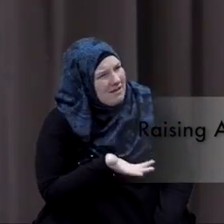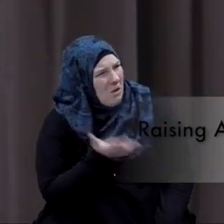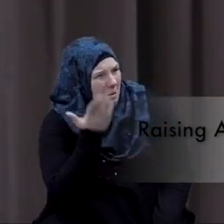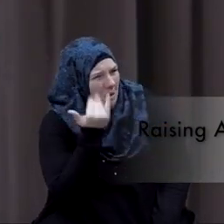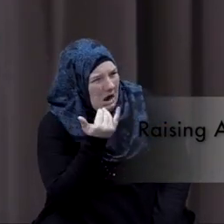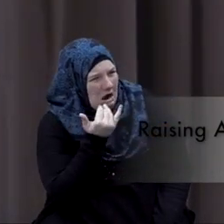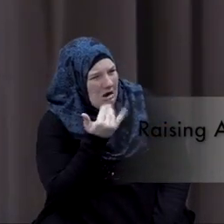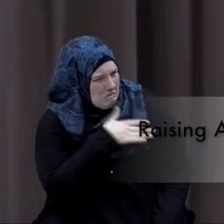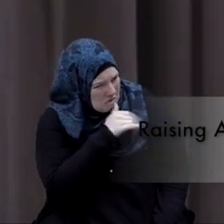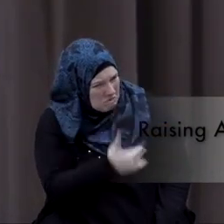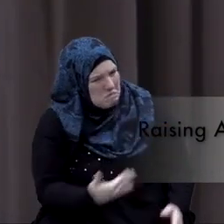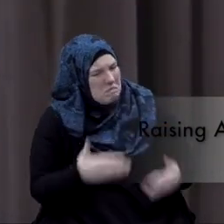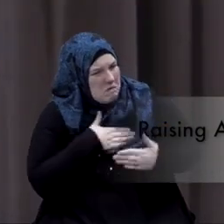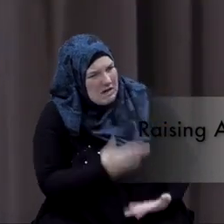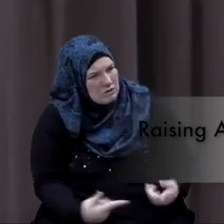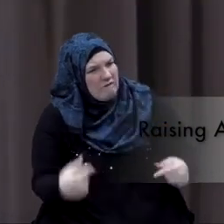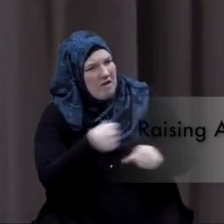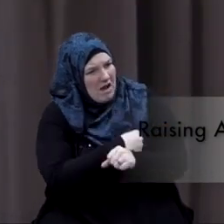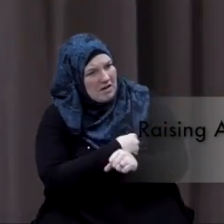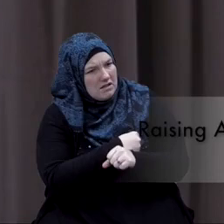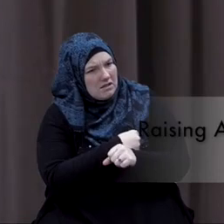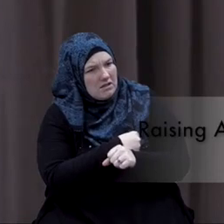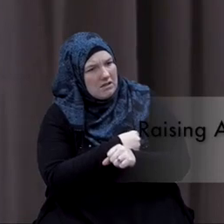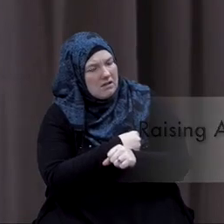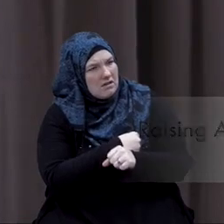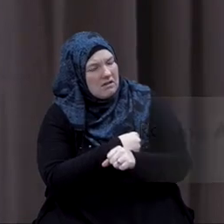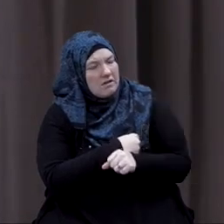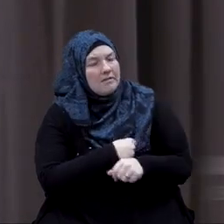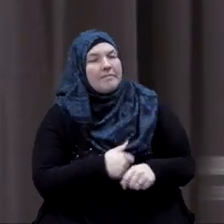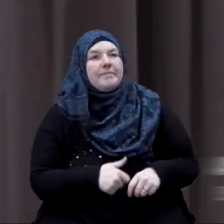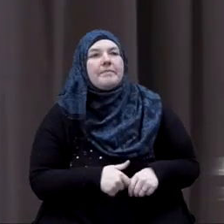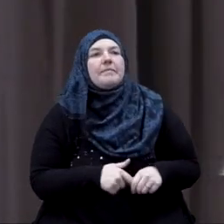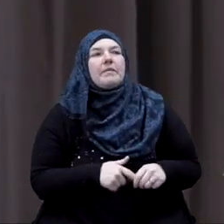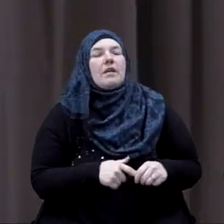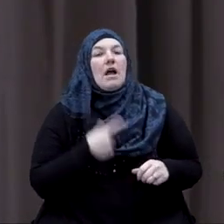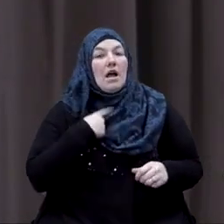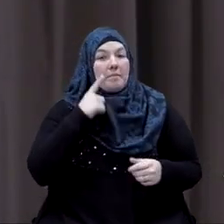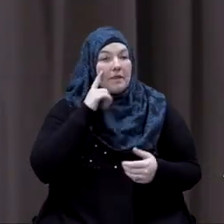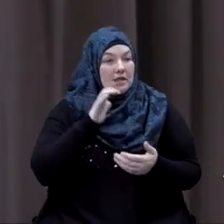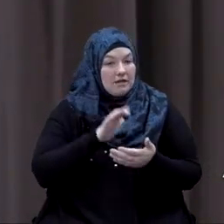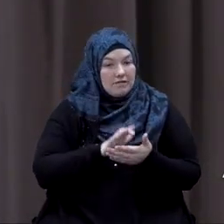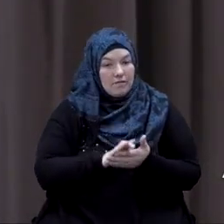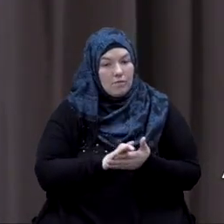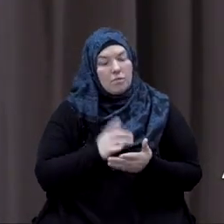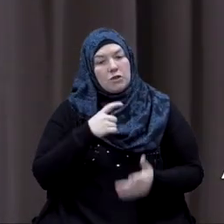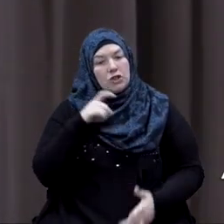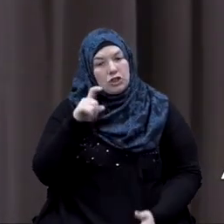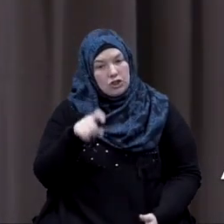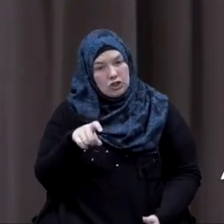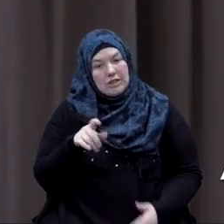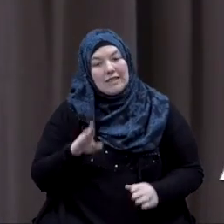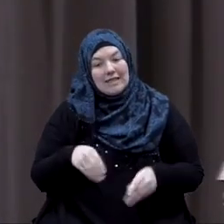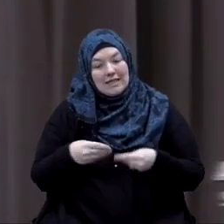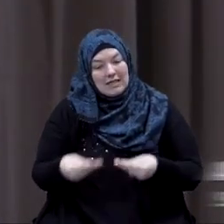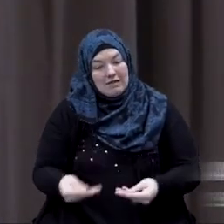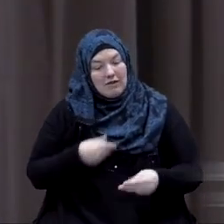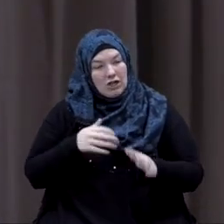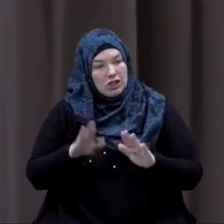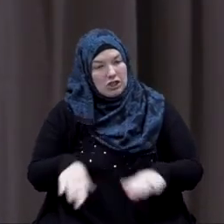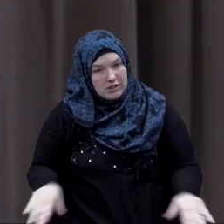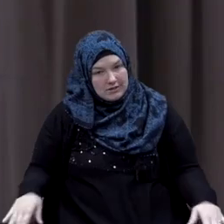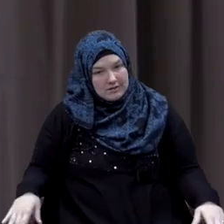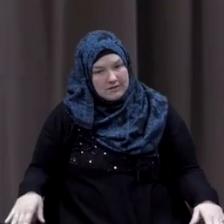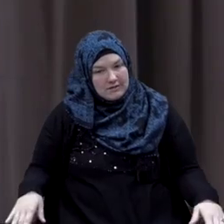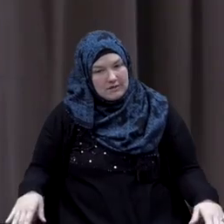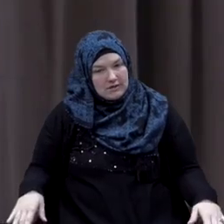paper. It's just unbelievable. I believe we should give our children a dose